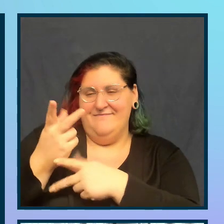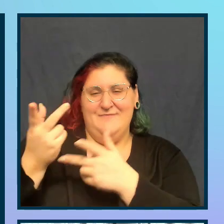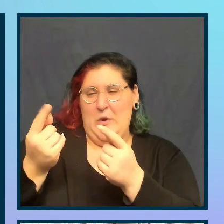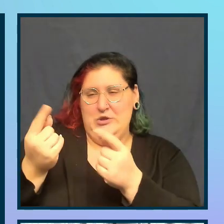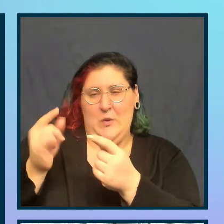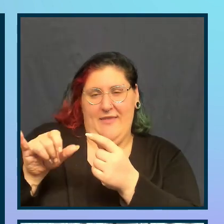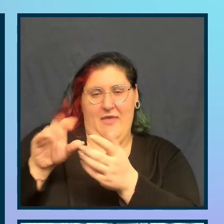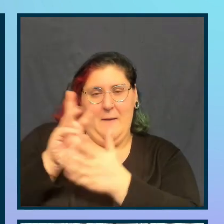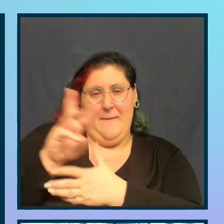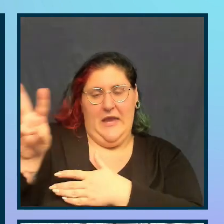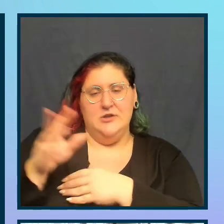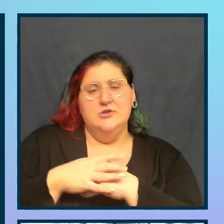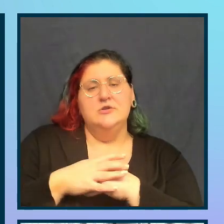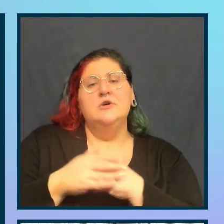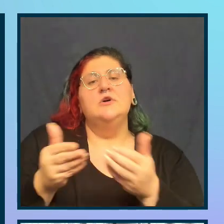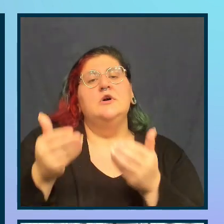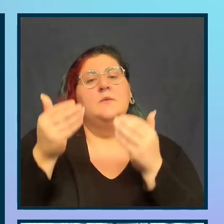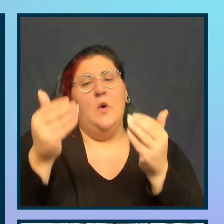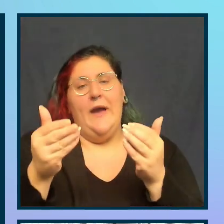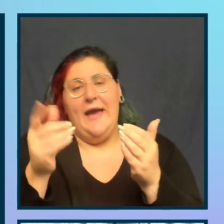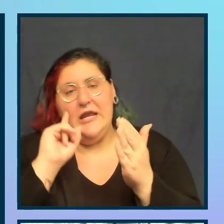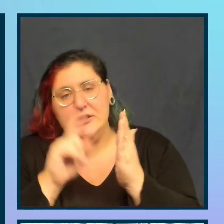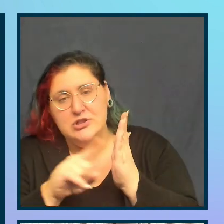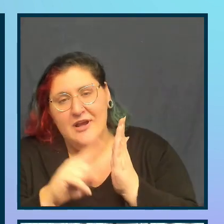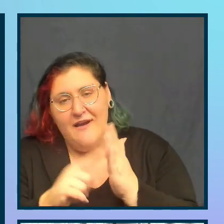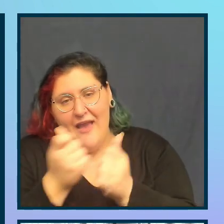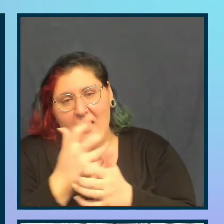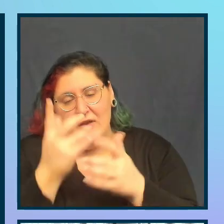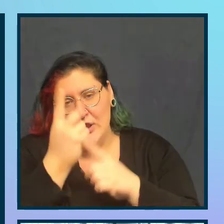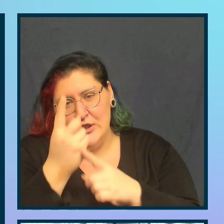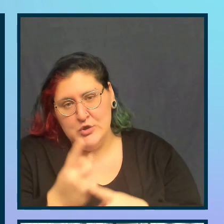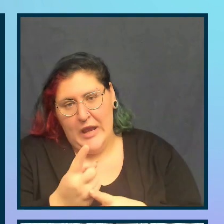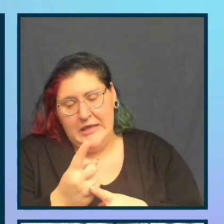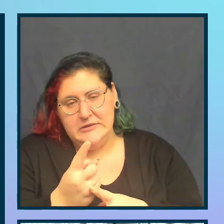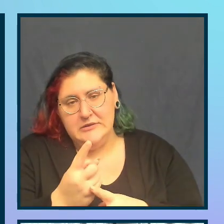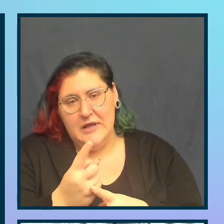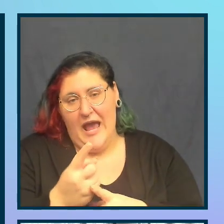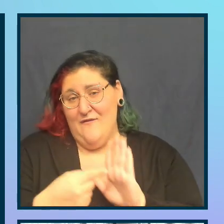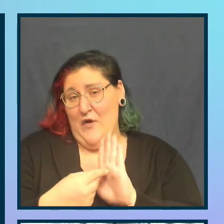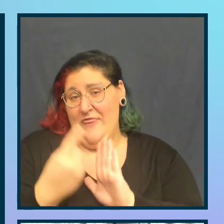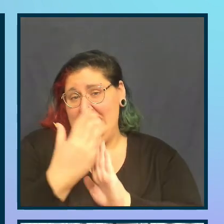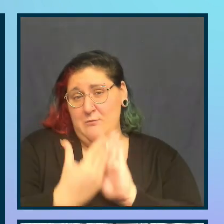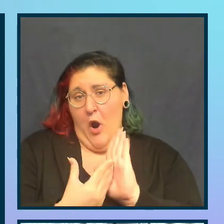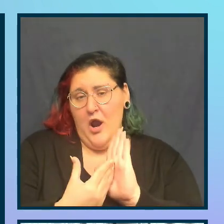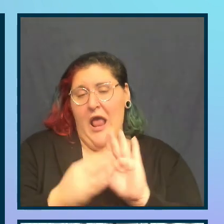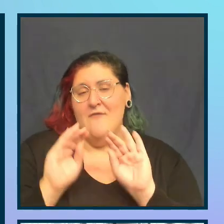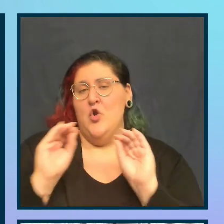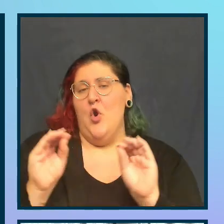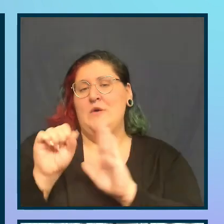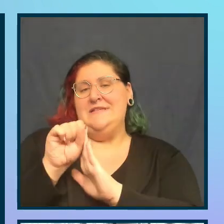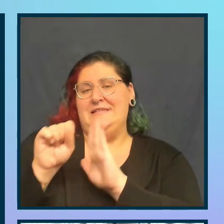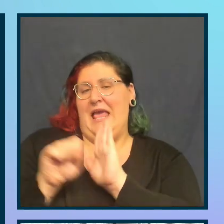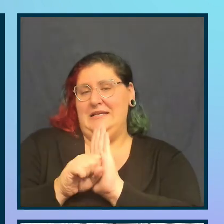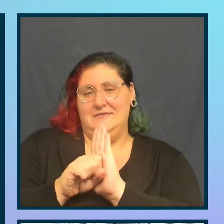That looks correct. The link looks correct for the role, and there should be no states found for this element. So I'm just going through here and answering the